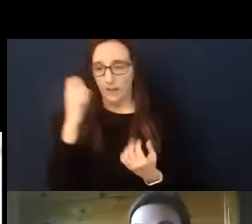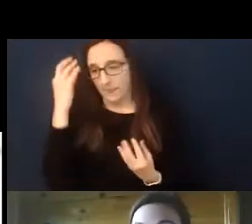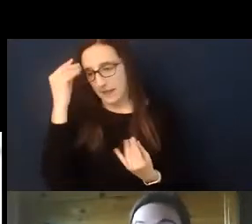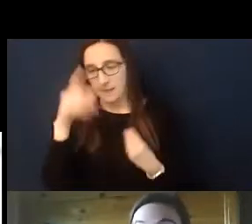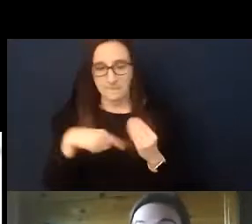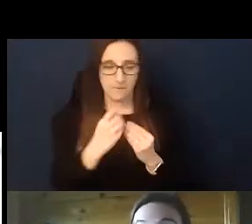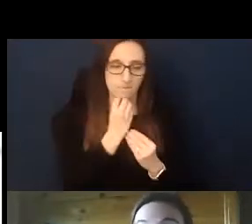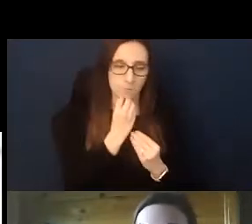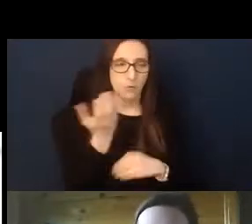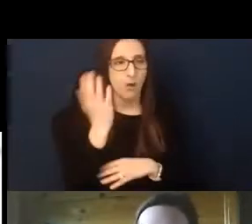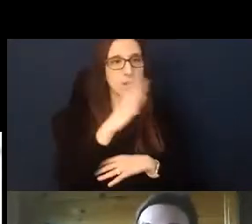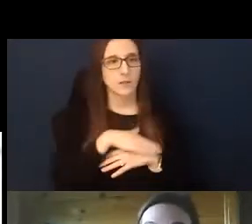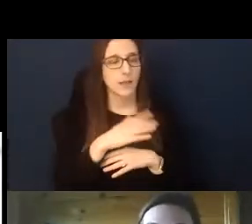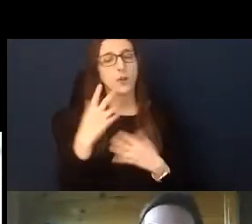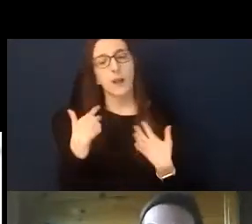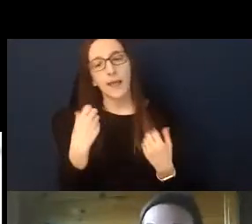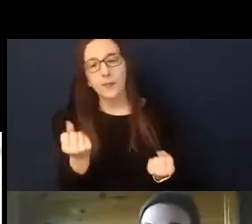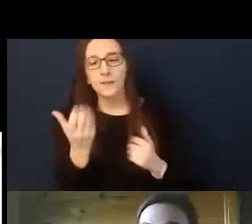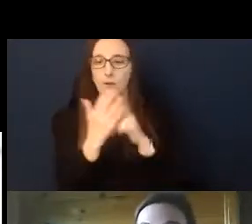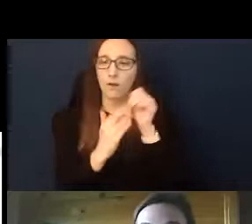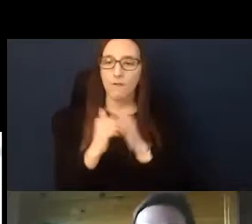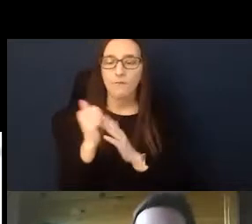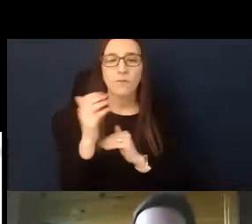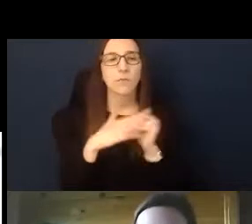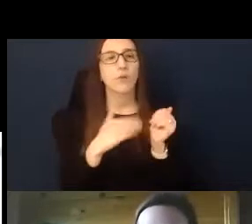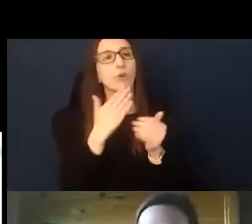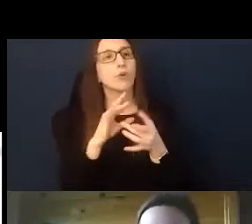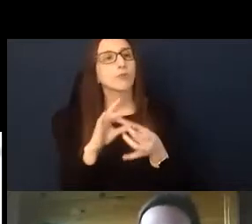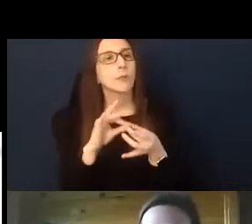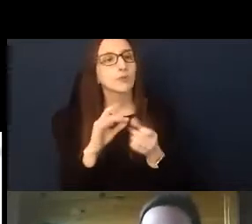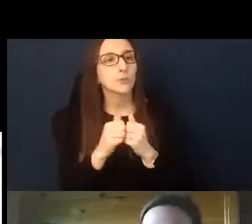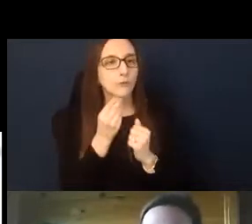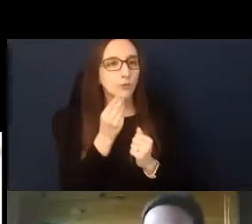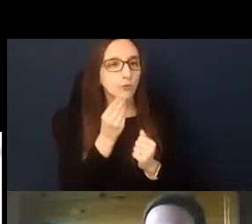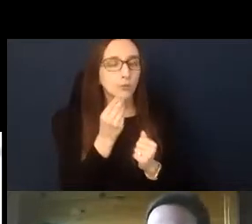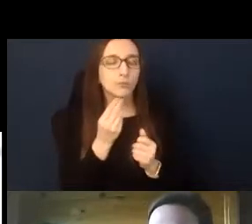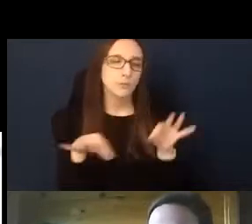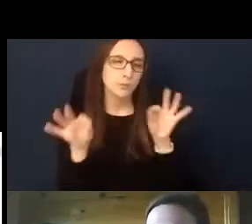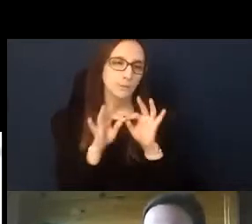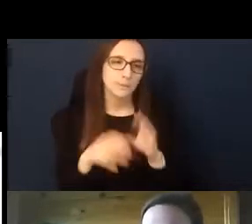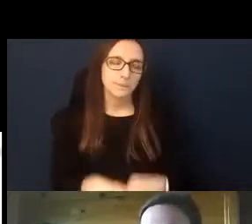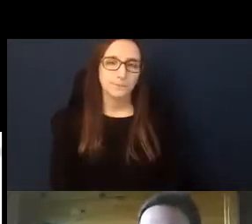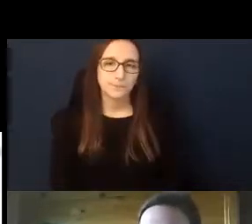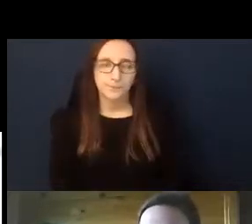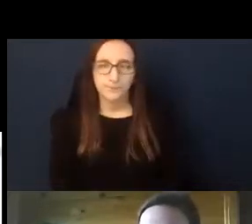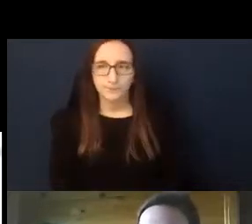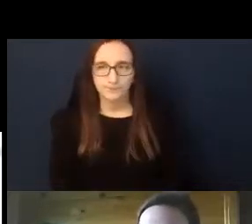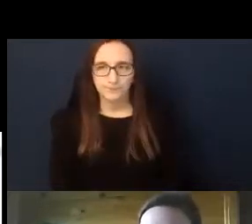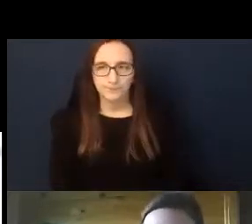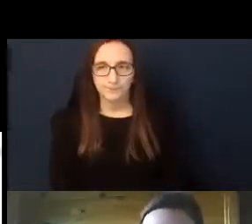food. You're healthy, you're comfortable, you have a good relationship with it, and all that good stuff.